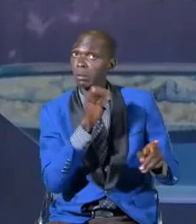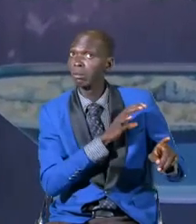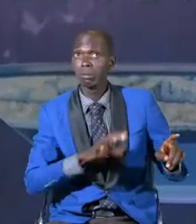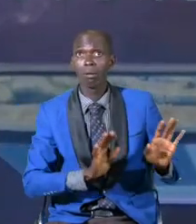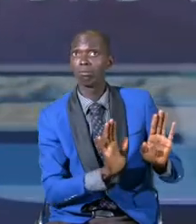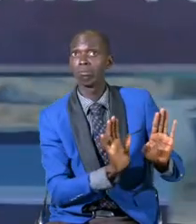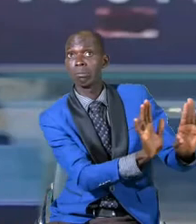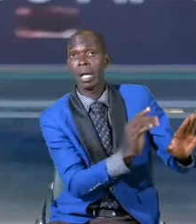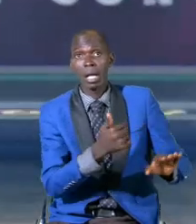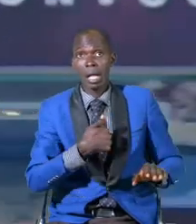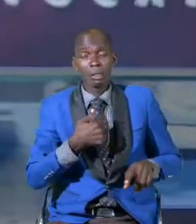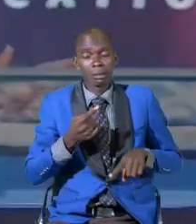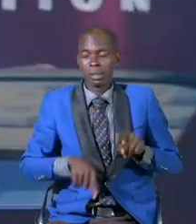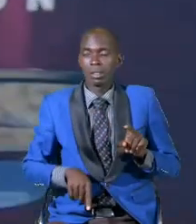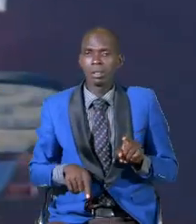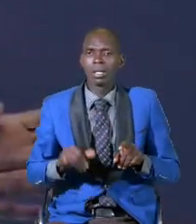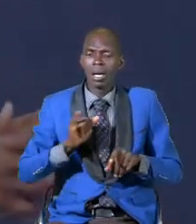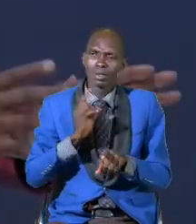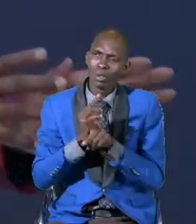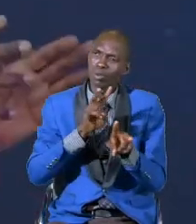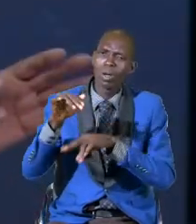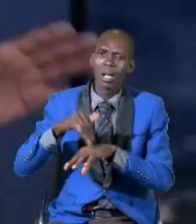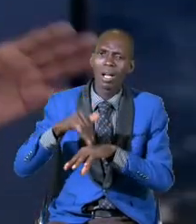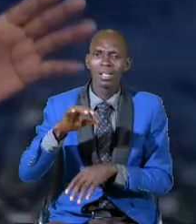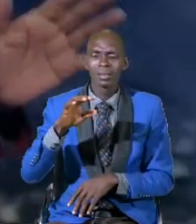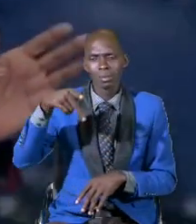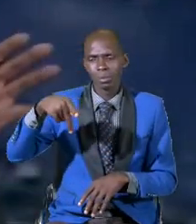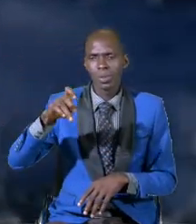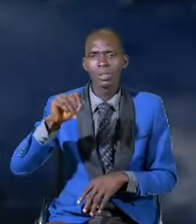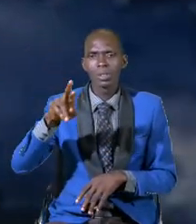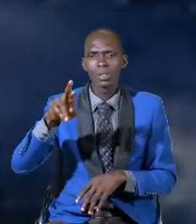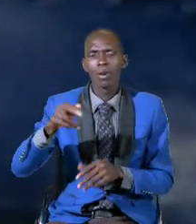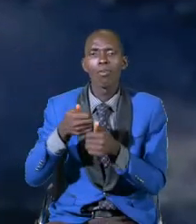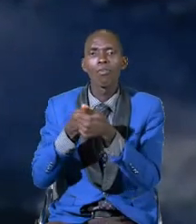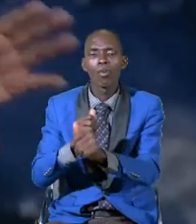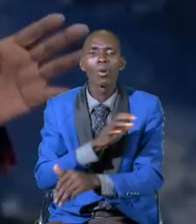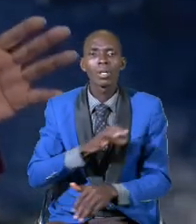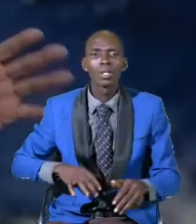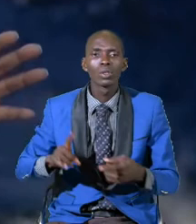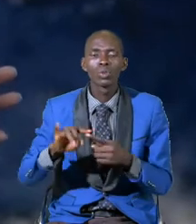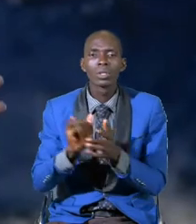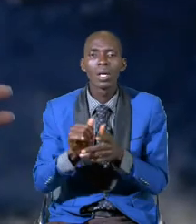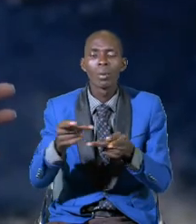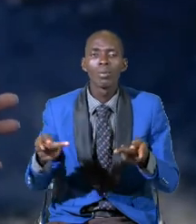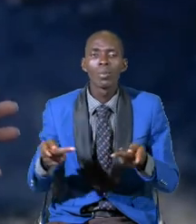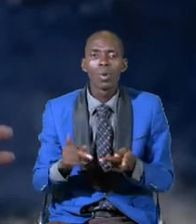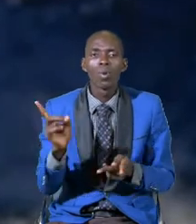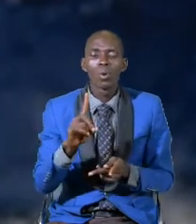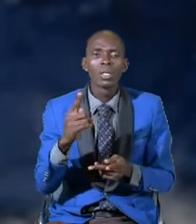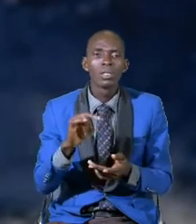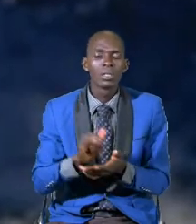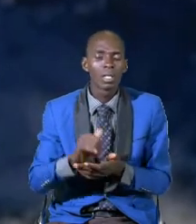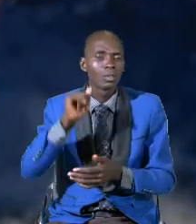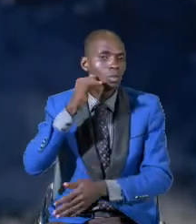that. I imagine Peter following Christ to the place where that daughter of Jairus had died,